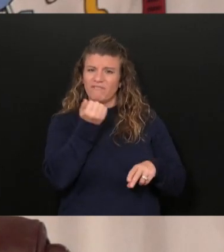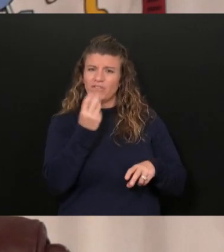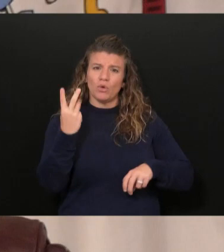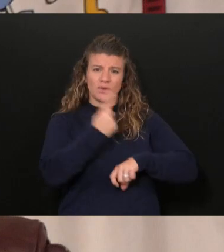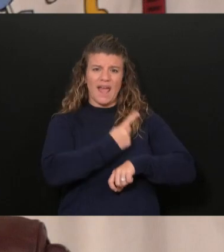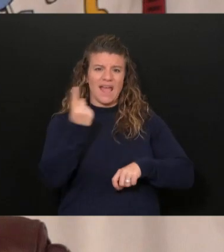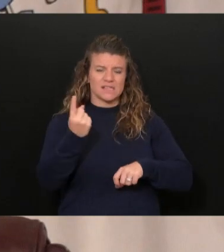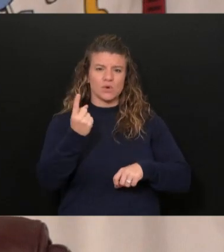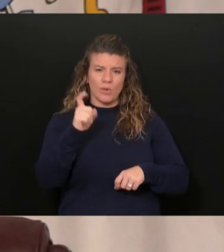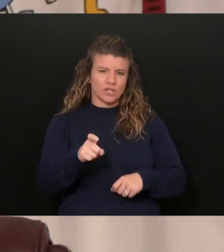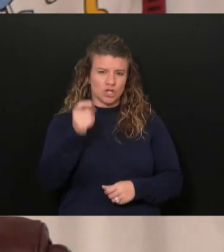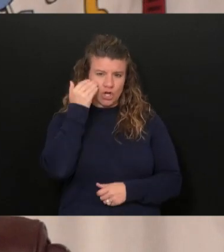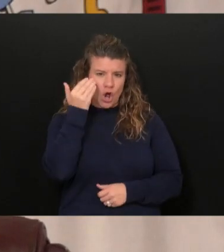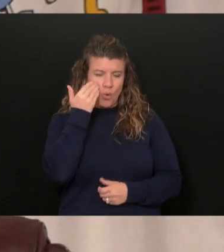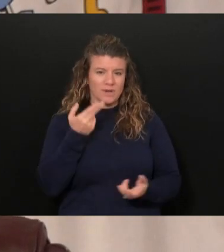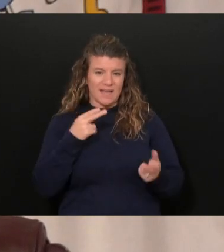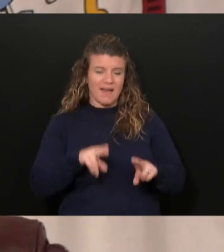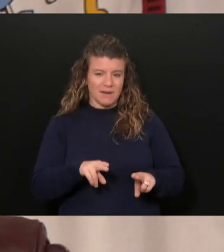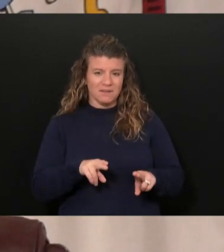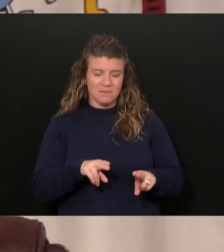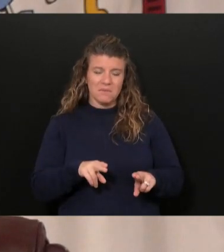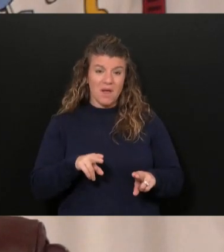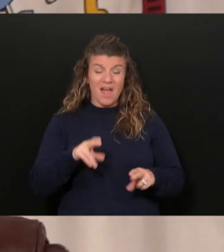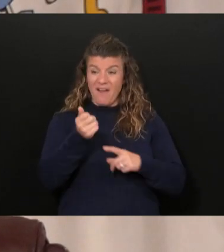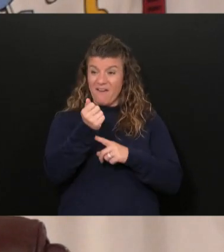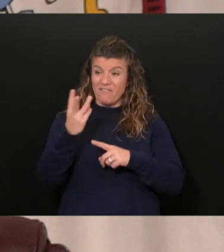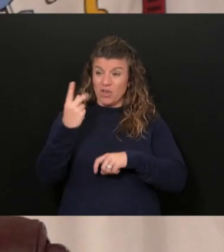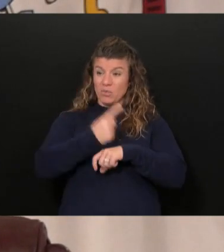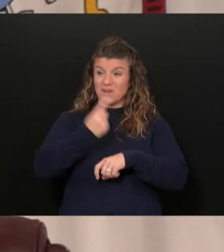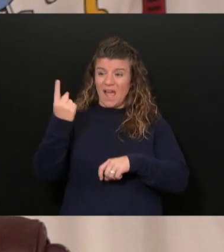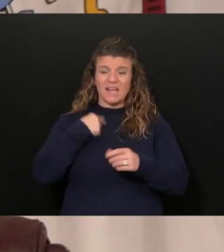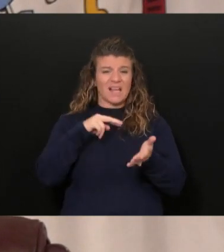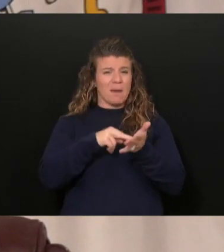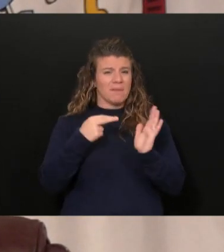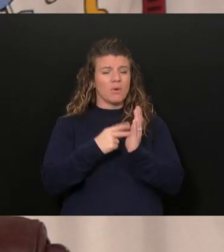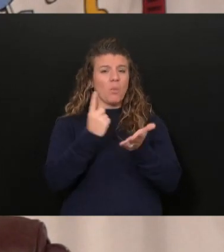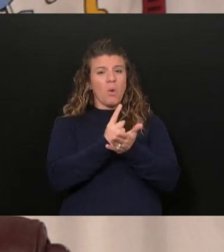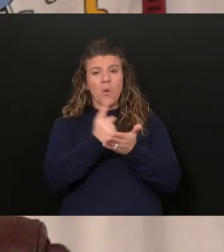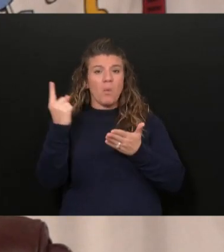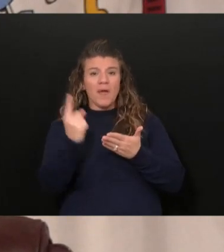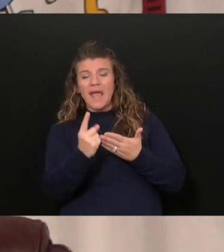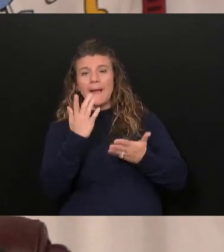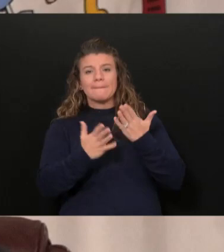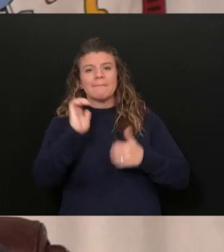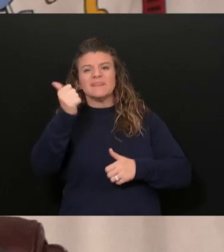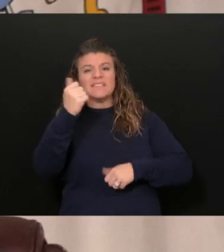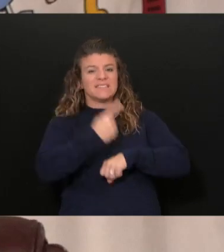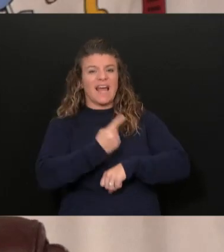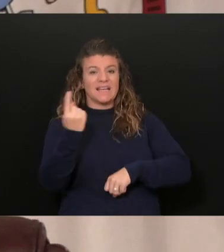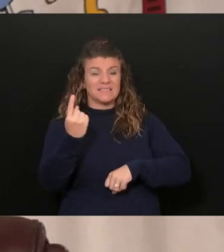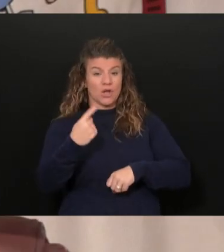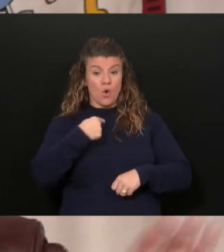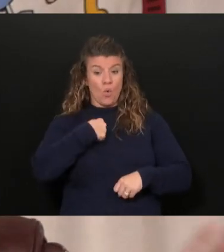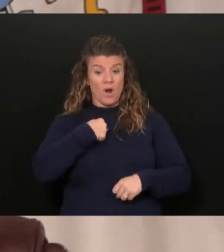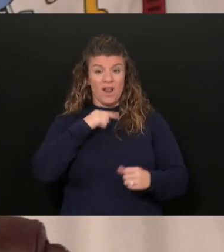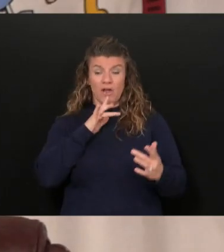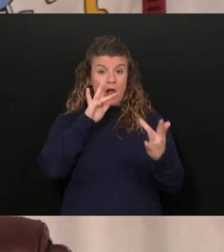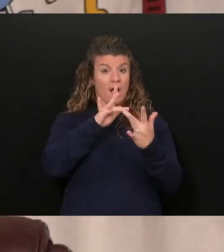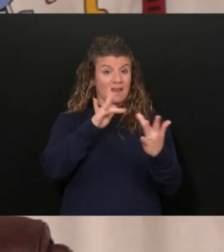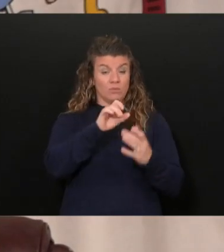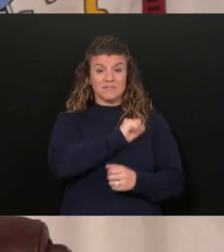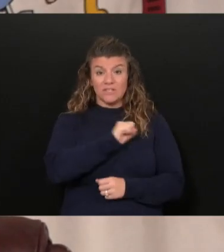days. And by days, I mean a week to 10 days. You know, we've been in contact with our senators